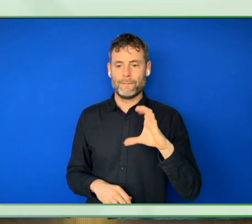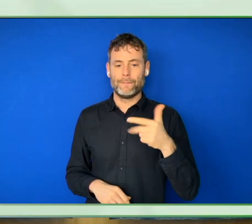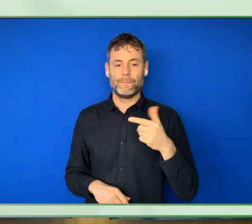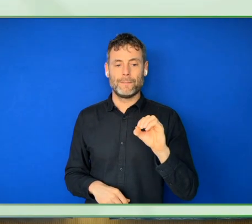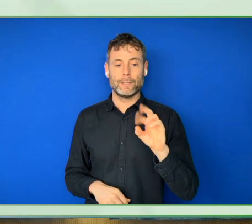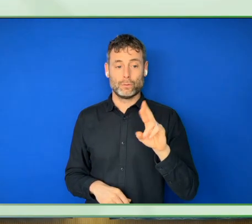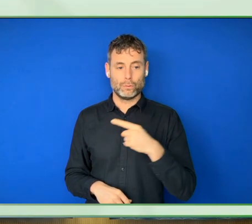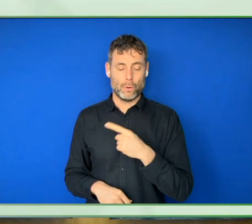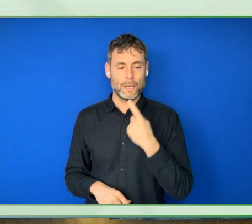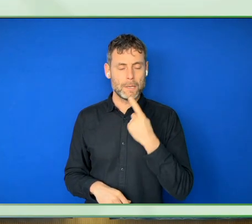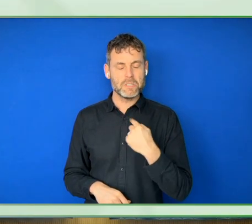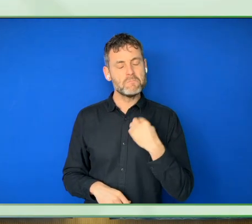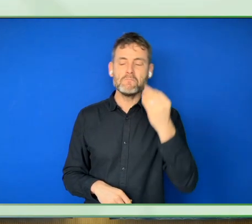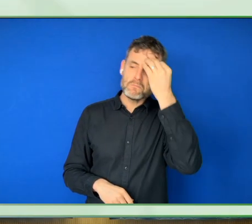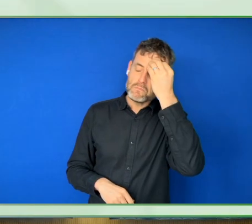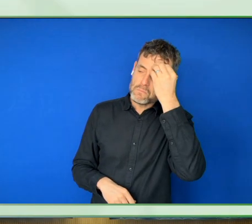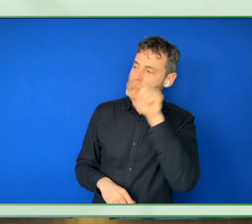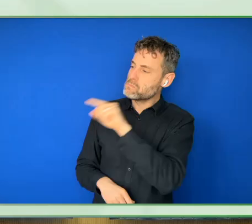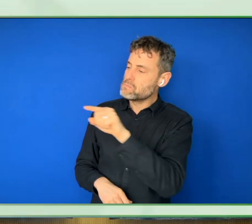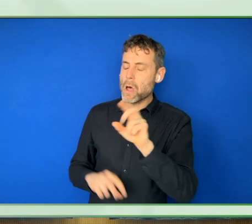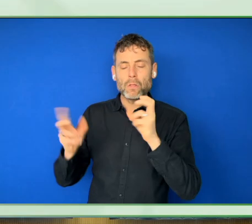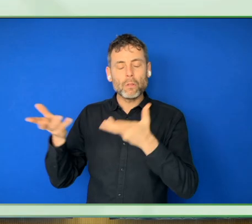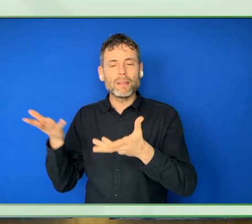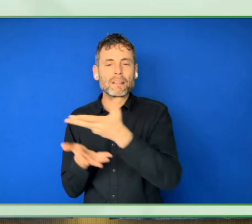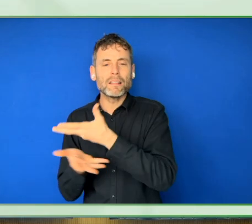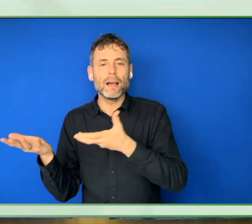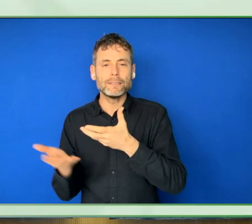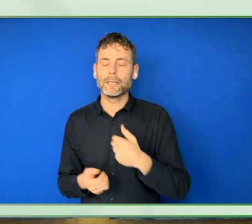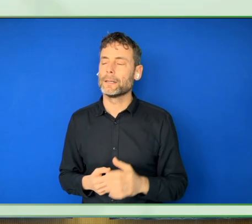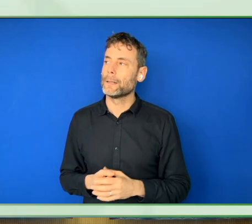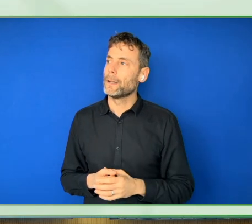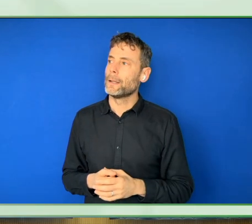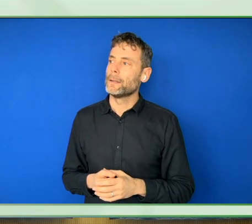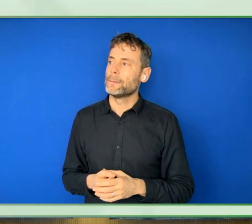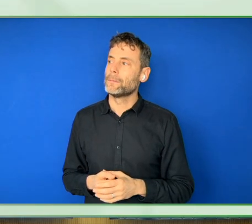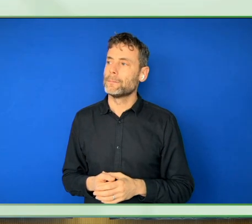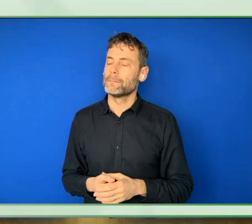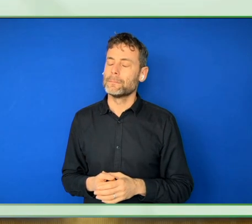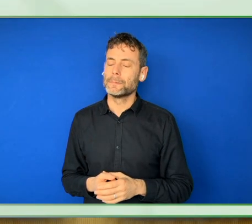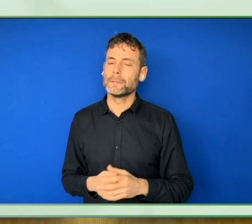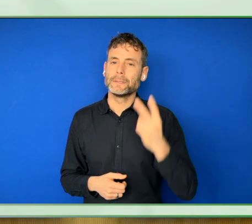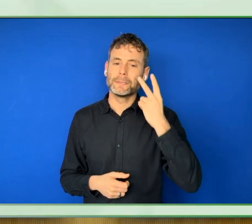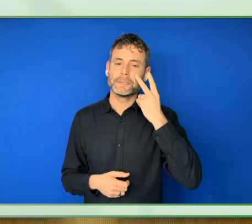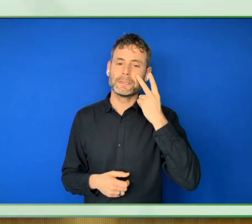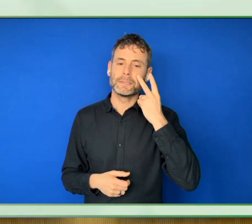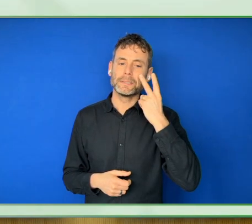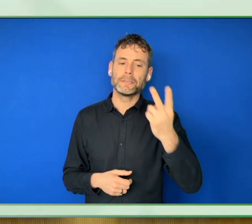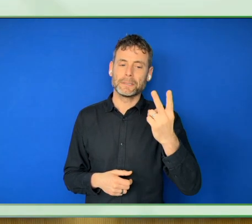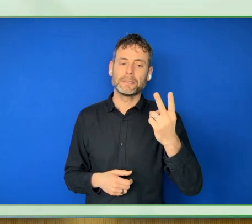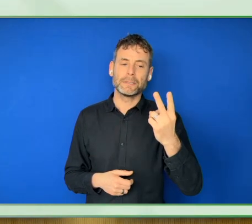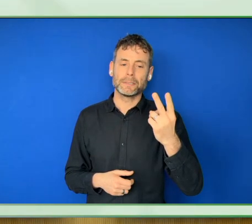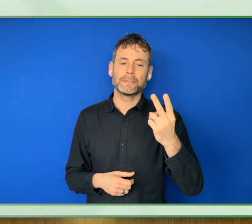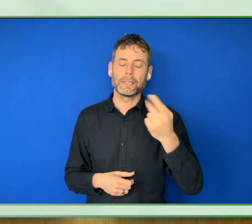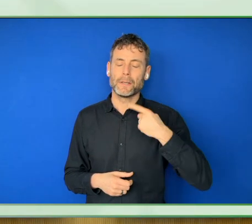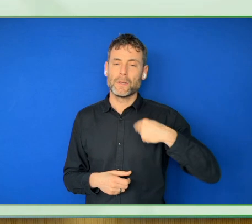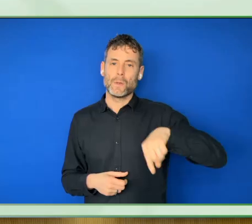I was thinking that there is a bit of a siloed approach where we find ourselves. I'm